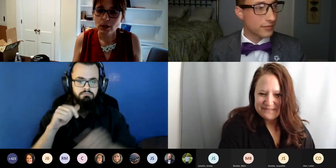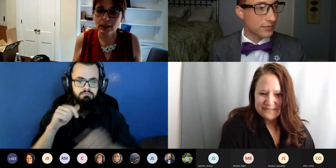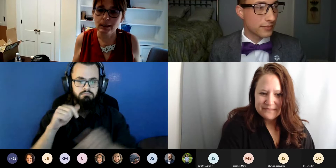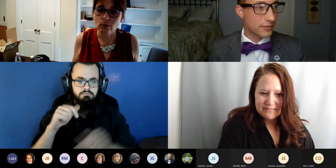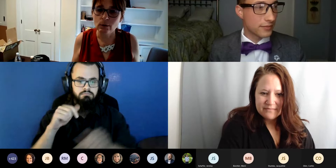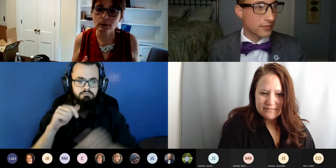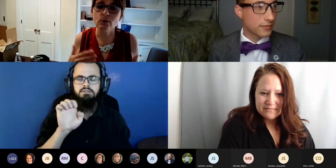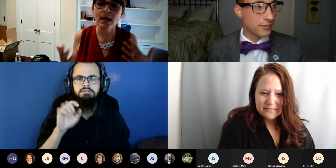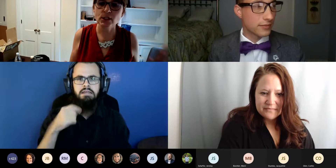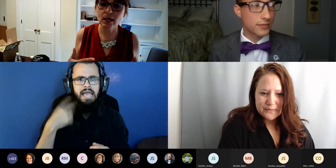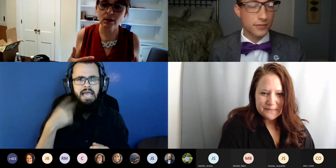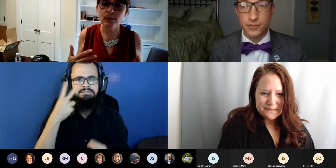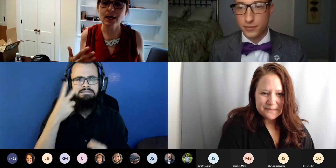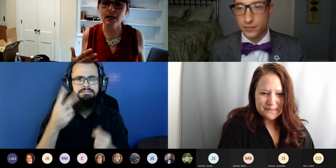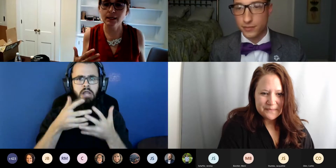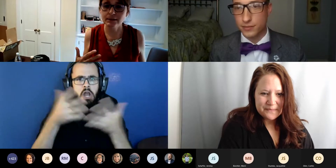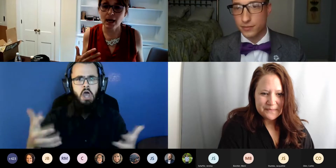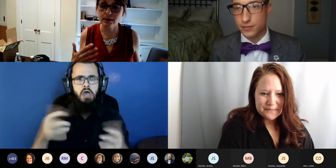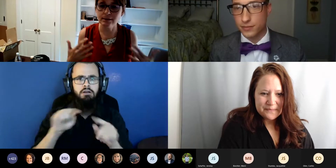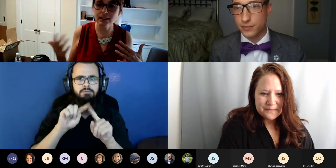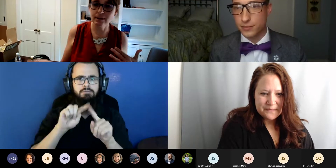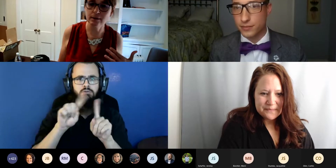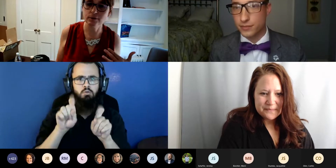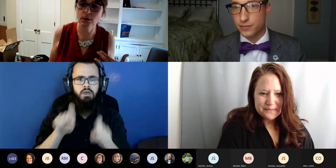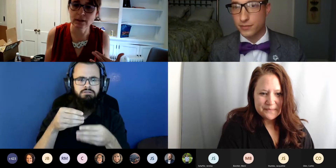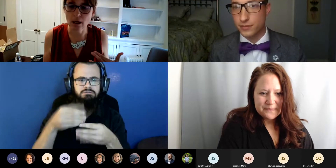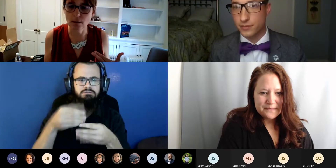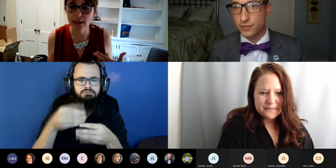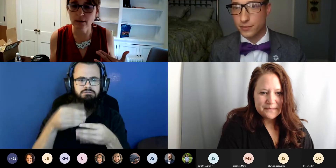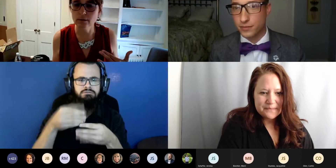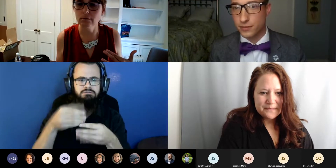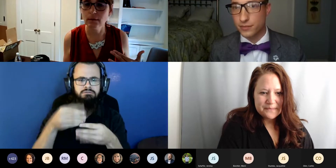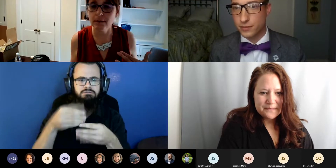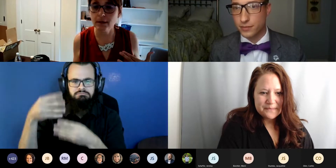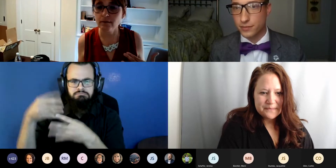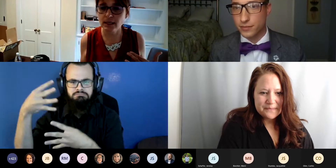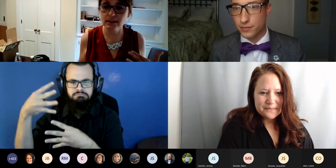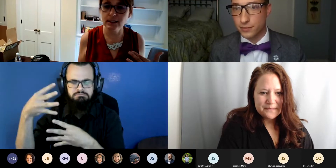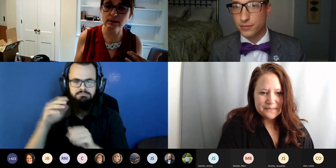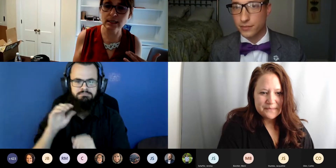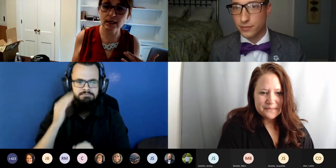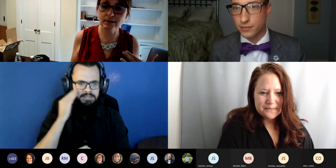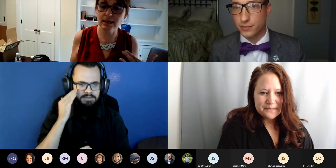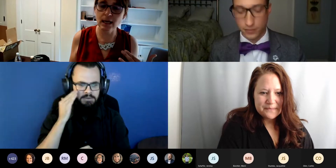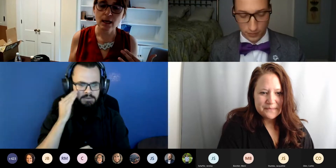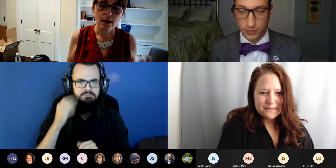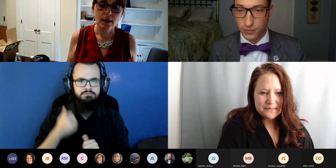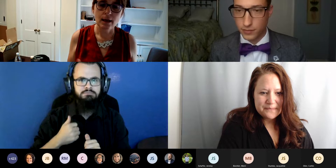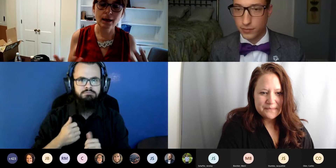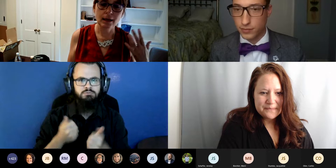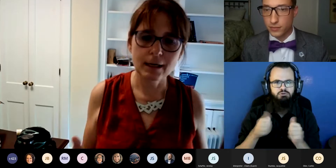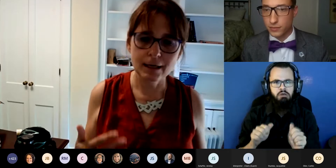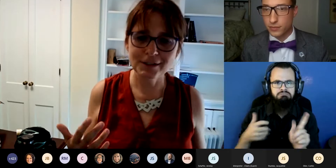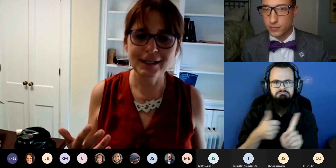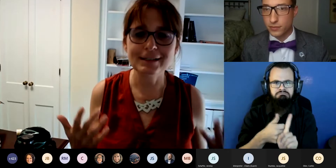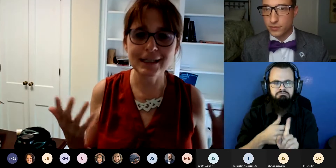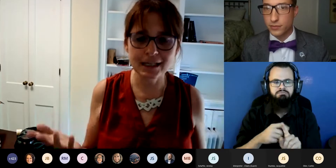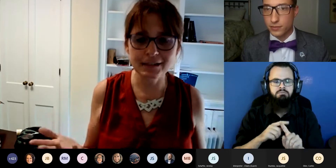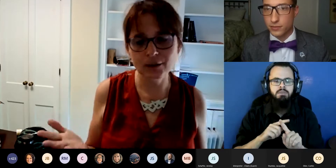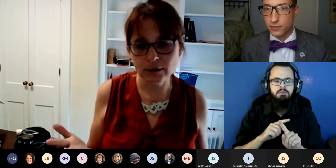the rationale behind asking students about their vaccination status. And